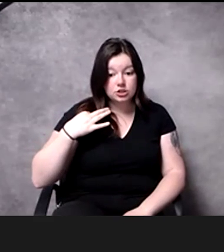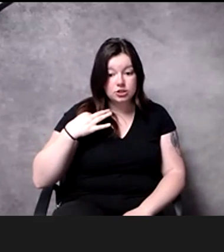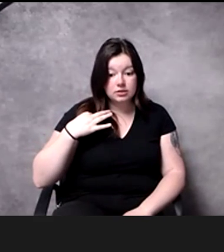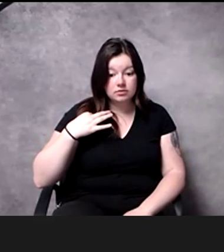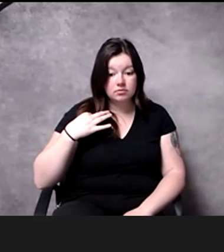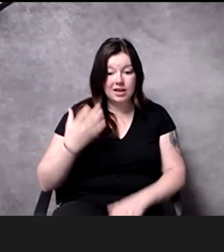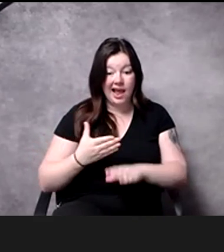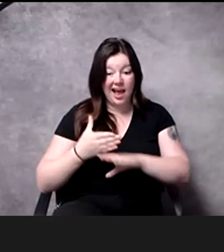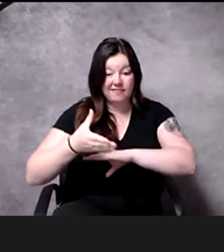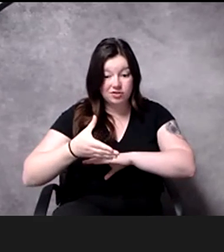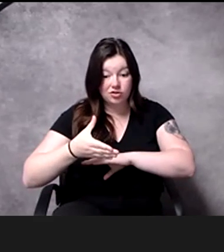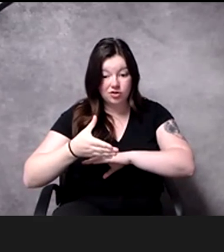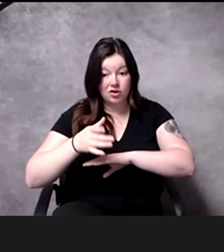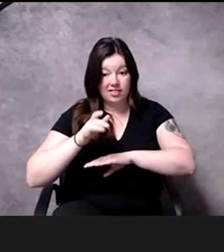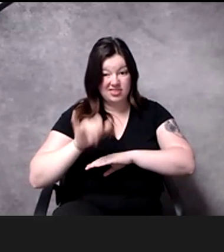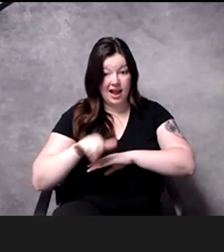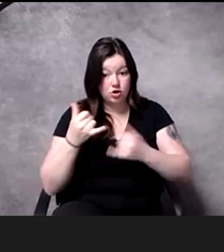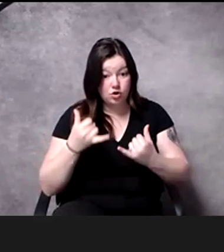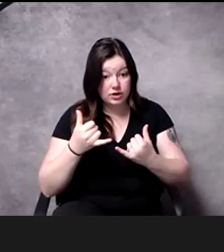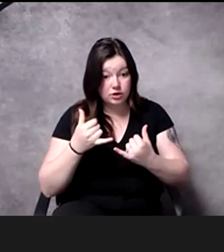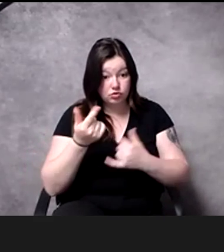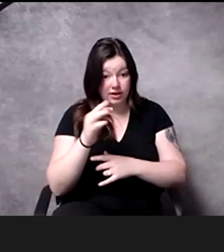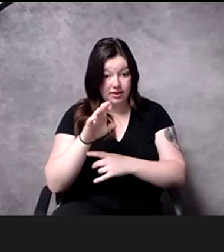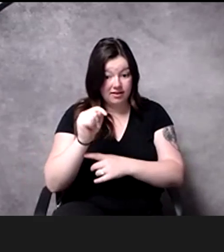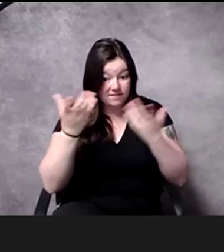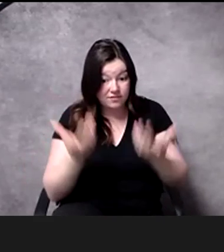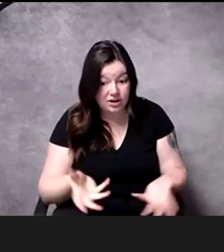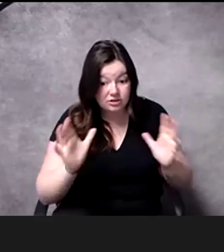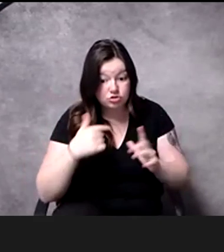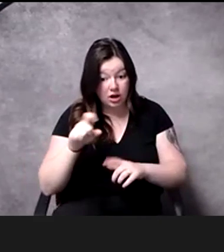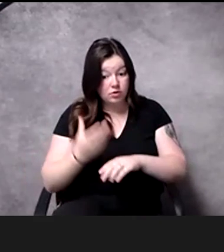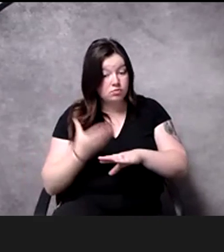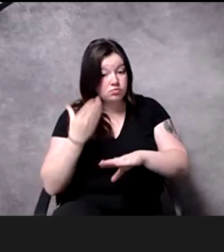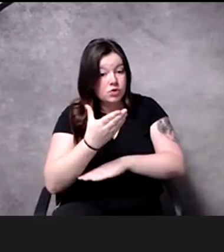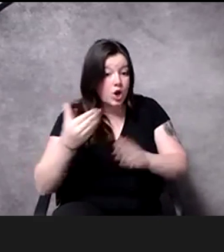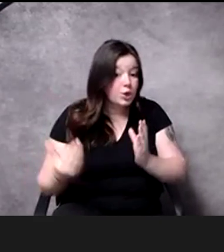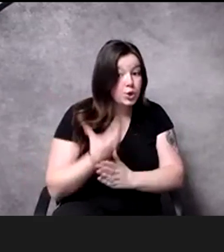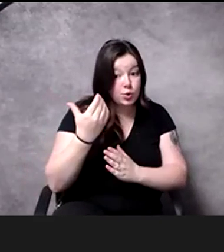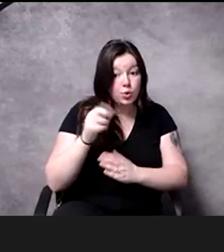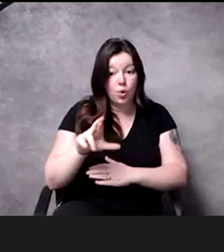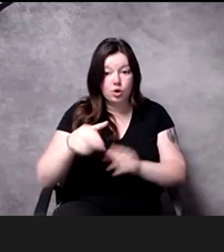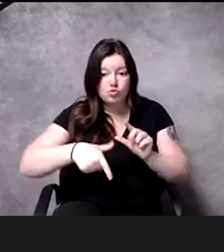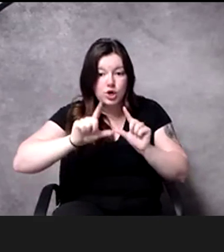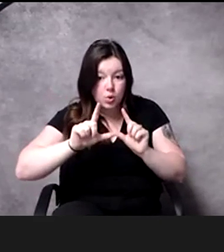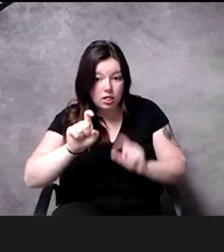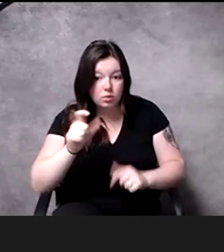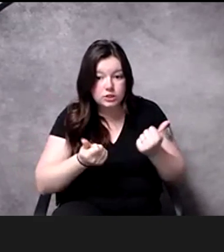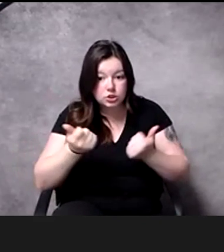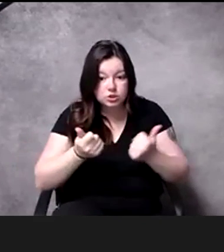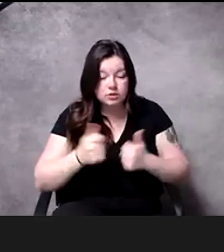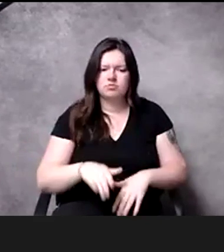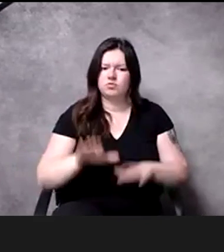the completion of the current grant? That is an excellent question. Brent, you want to try first?